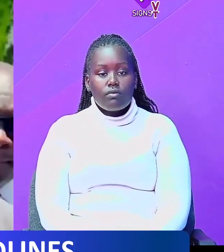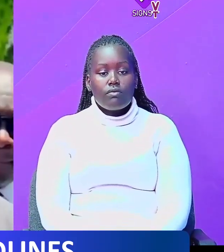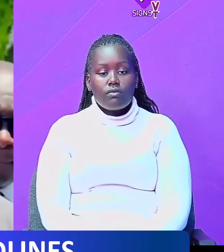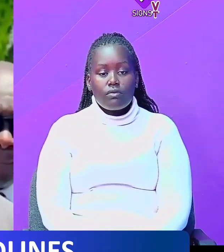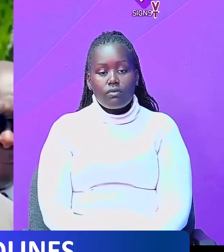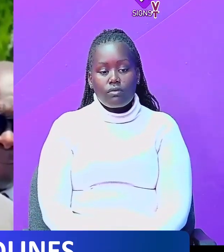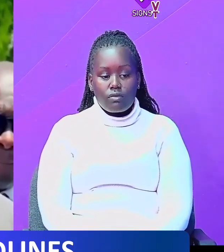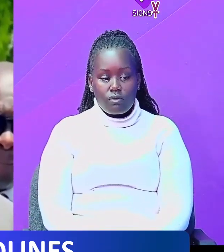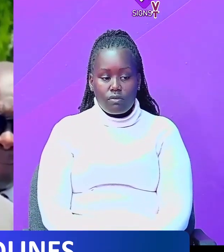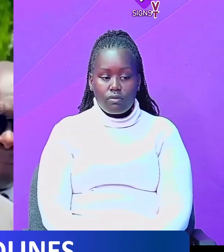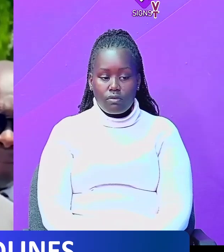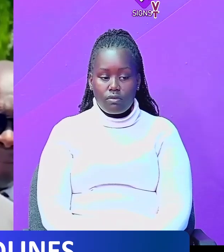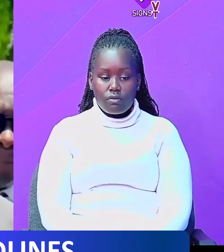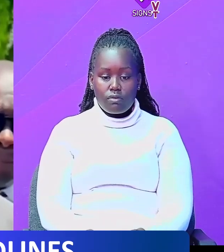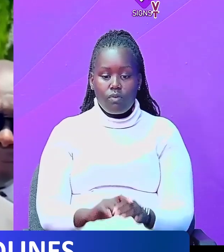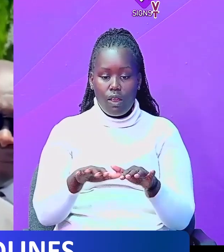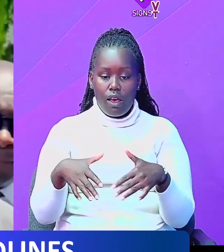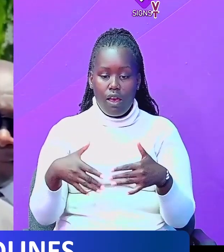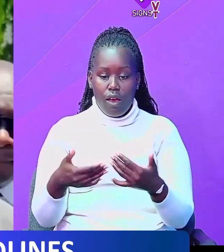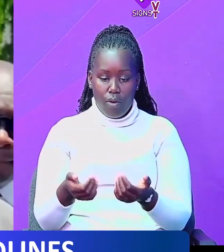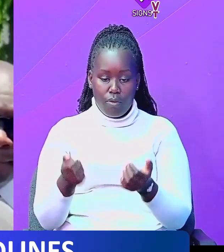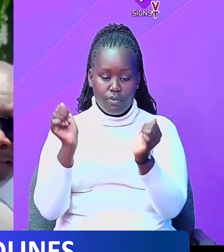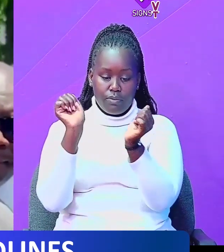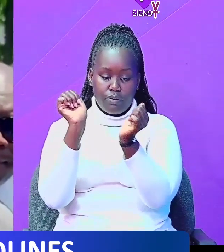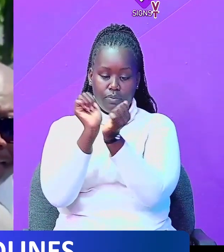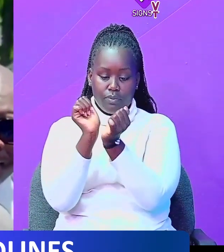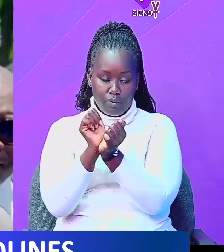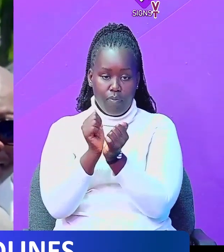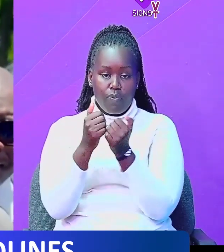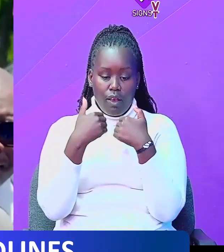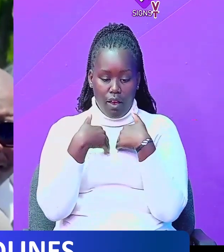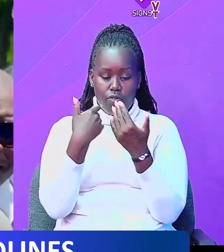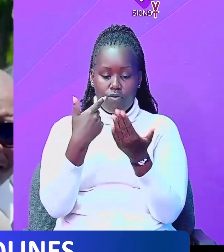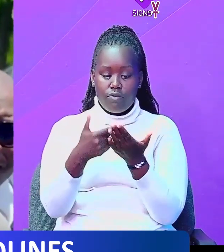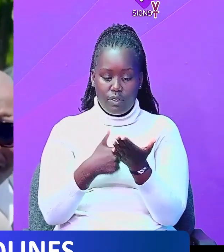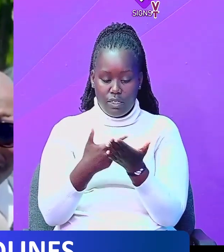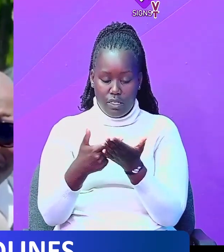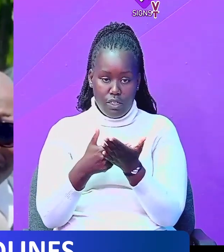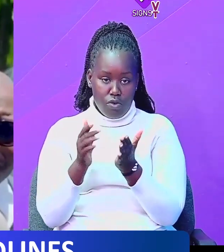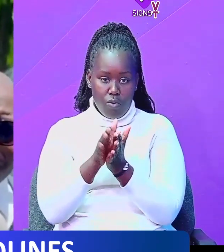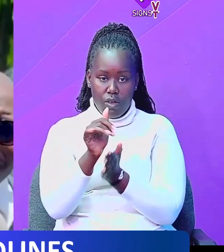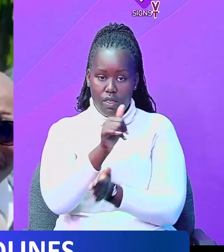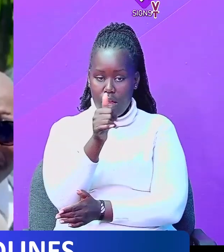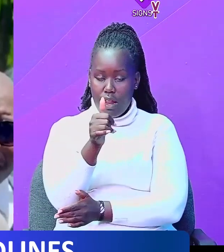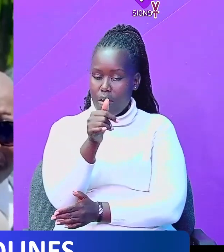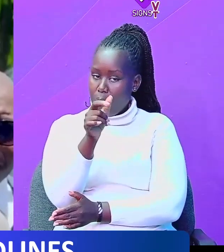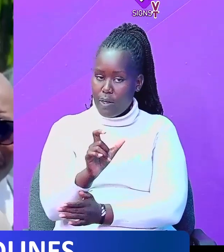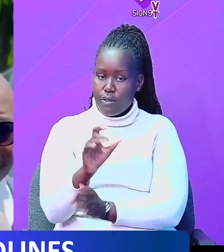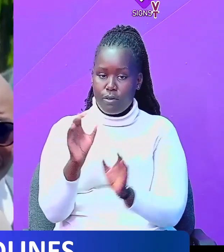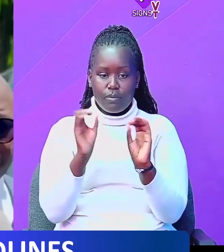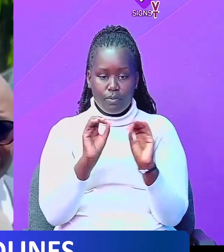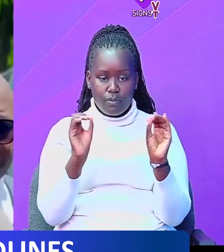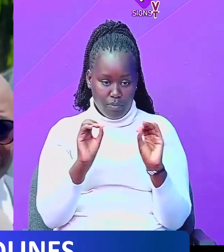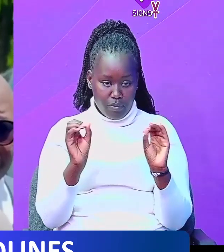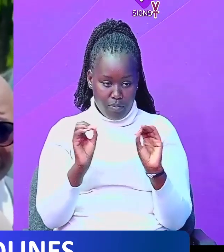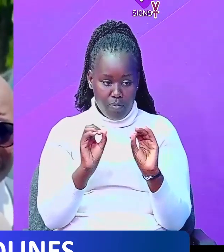Kama tulivyokamatwa ndivyo tulivyoachiwa. Hakuna mazungumzo yoyote tuliyofanya na mtu yoyote. Nataka hili liwe very clear